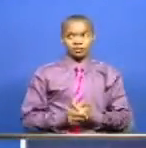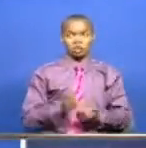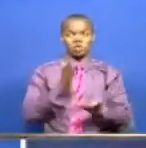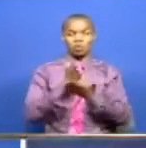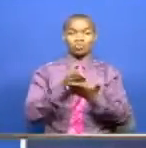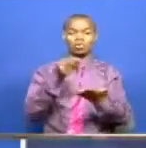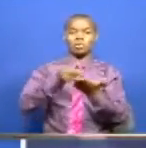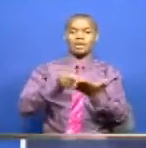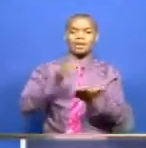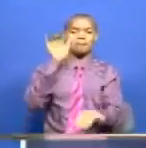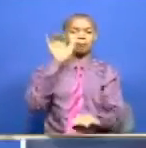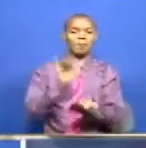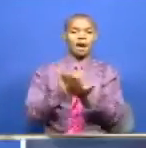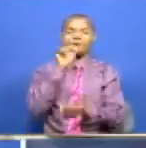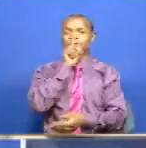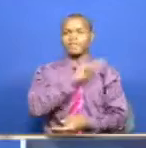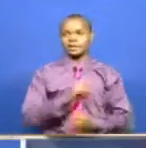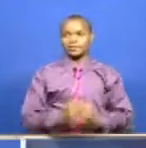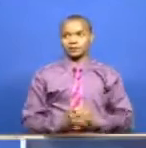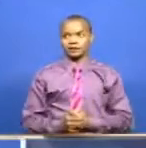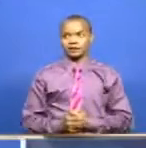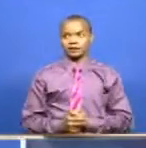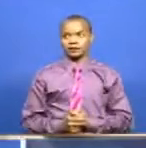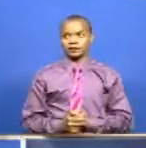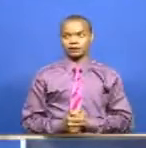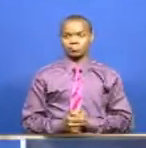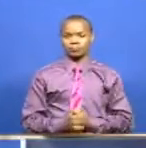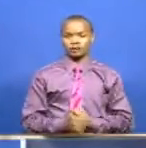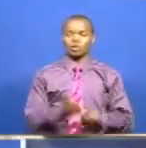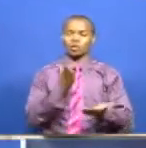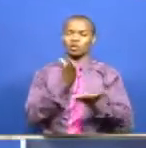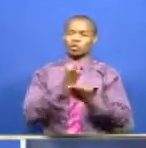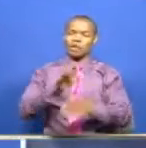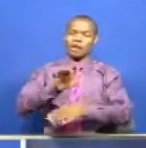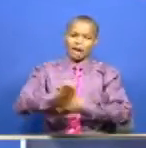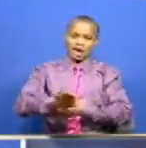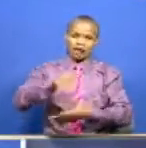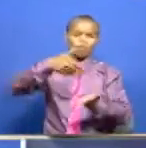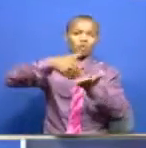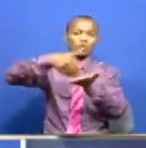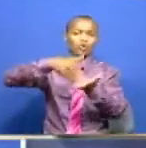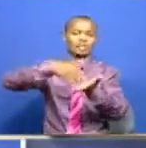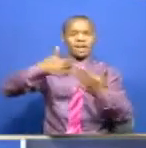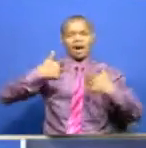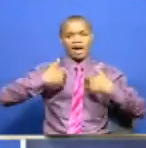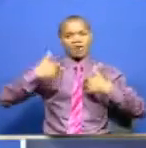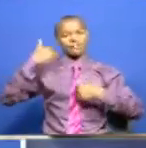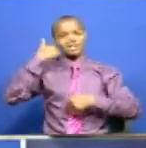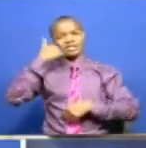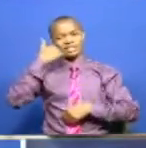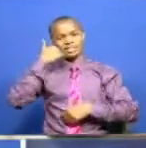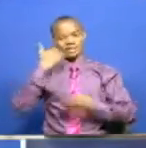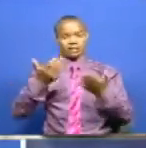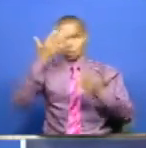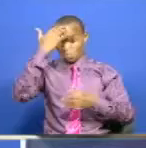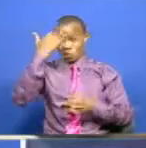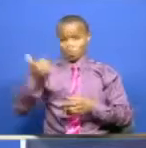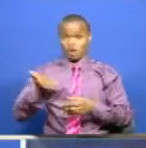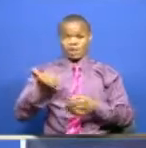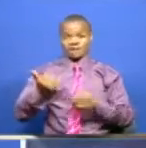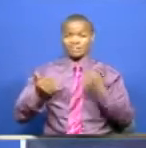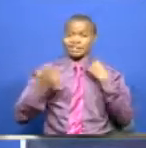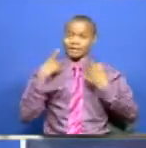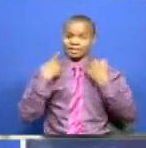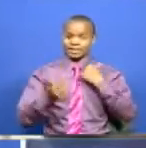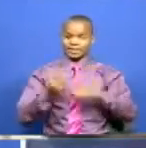pesa zetu zote. Miguu imeisha. Tuko na ile uwanja ya arthritis juu ya chai. Kwa hivyo